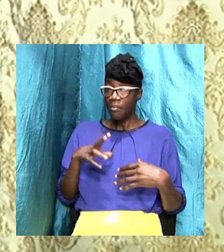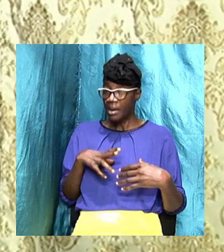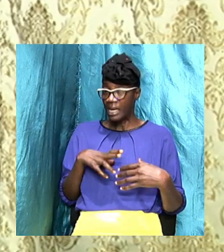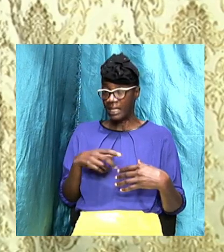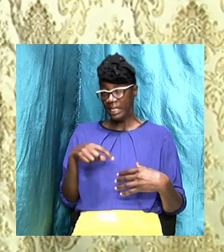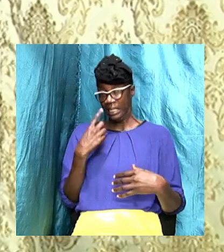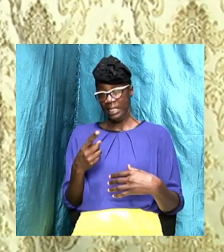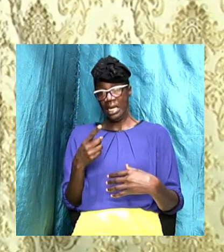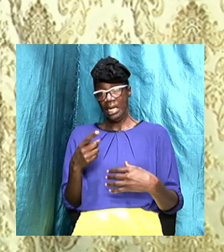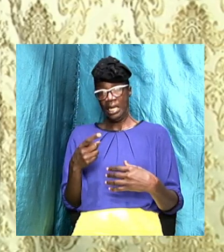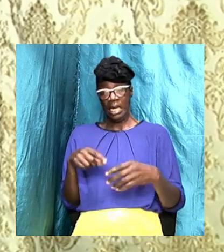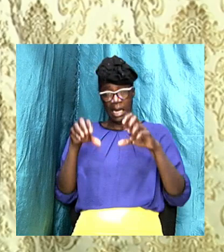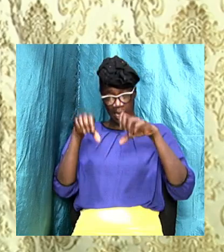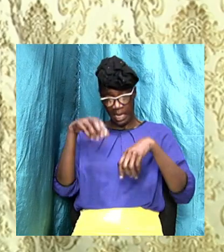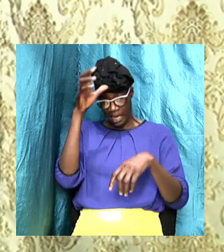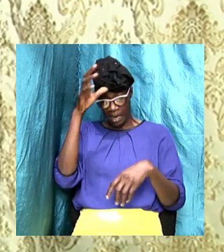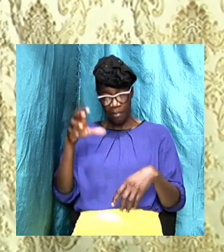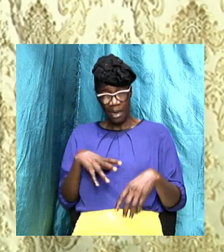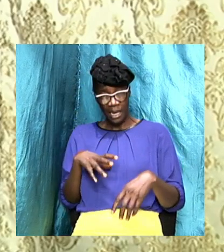man, when he is old,